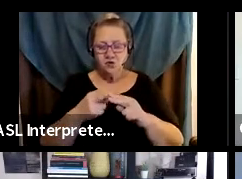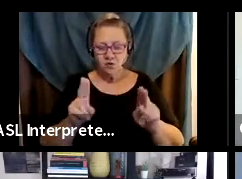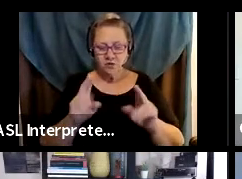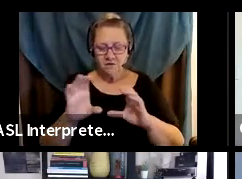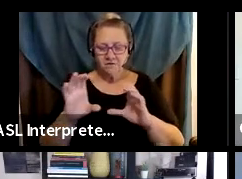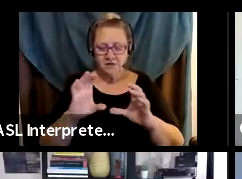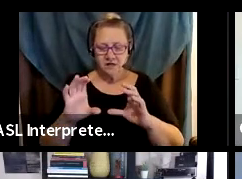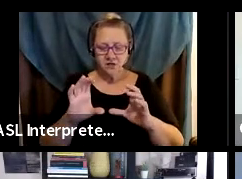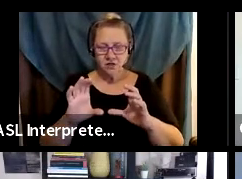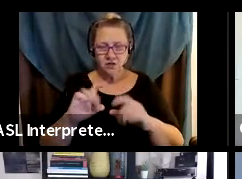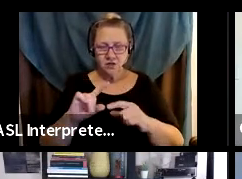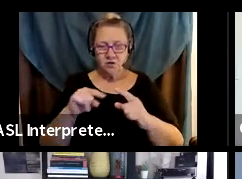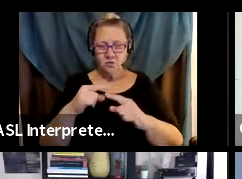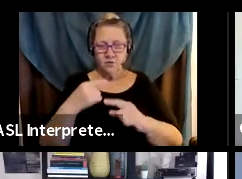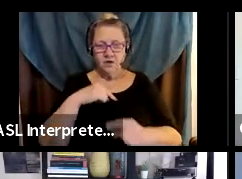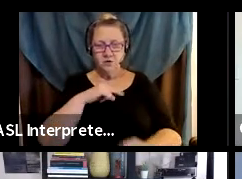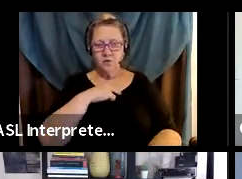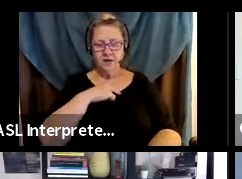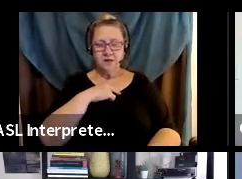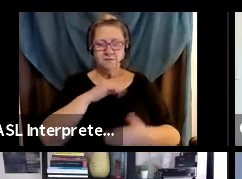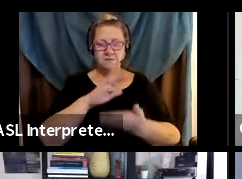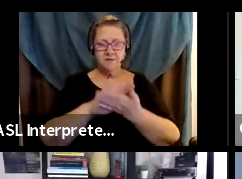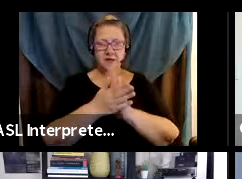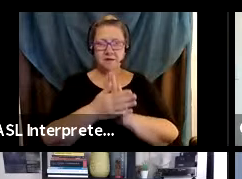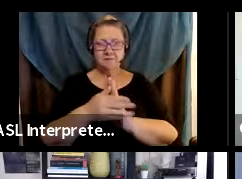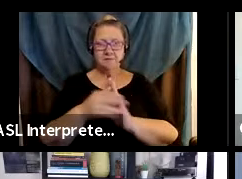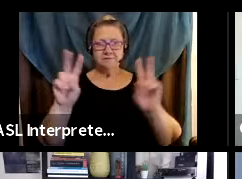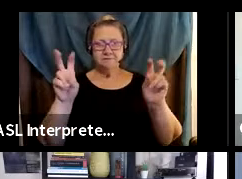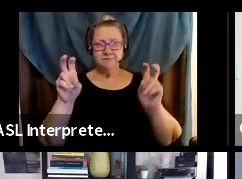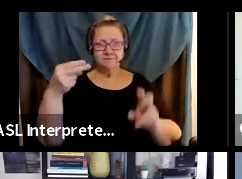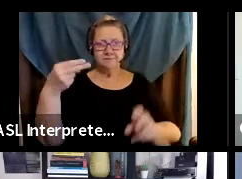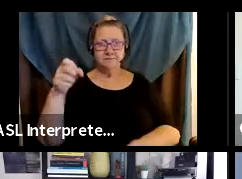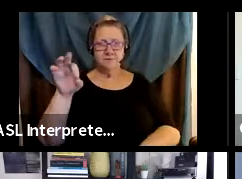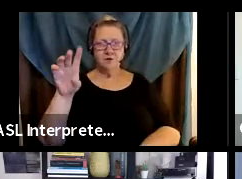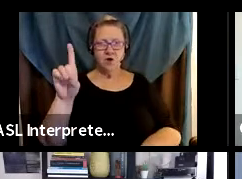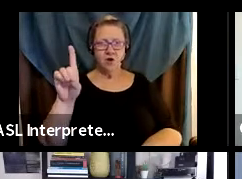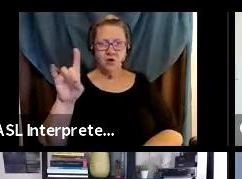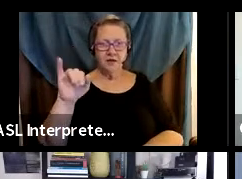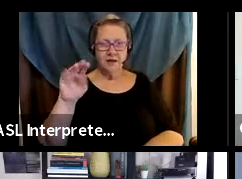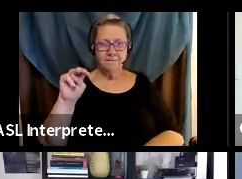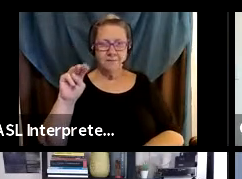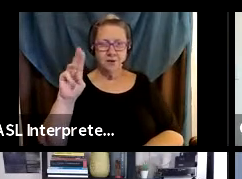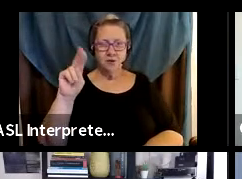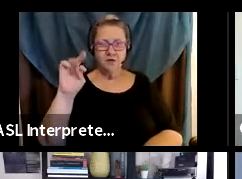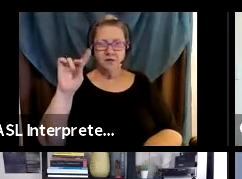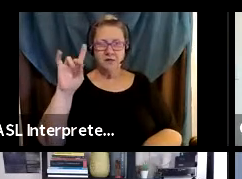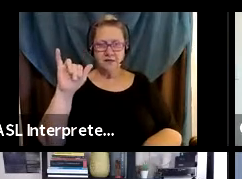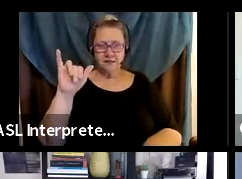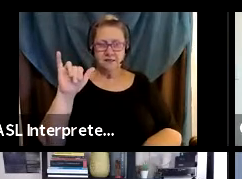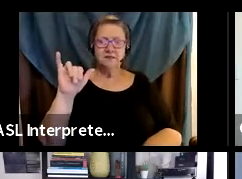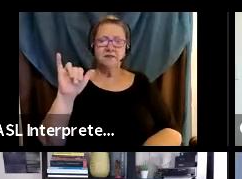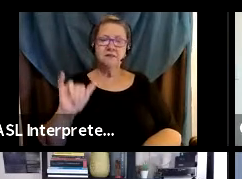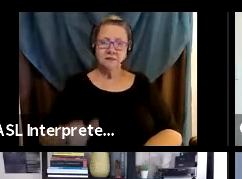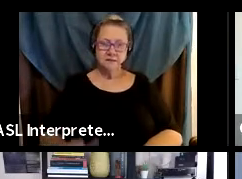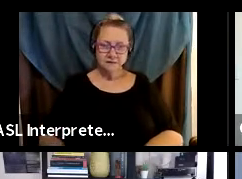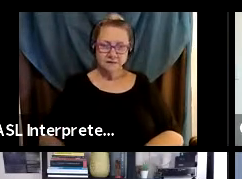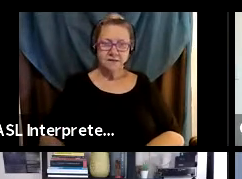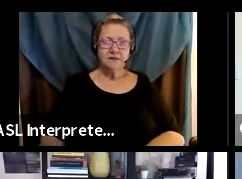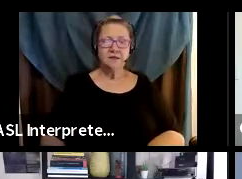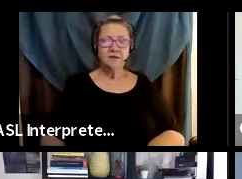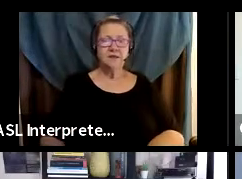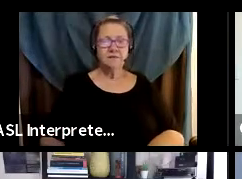closer to the herd immunity, where we don't need to have those conversations. But, in the meantime, if there's anything else to sort